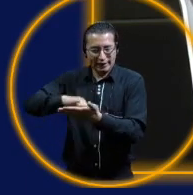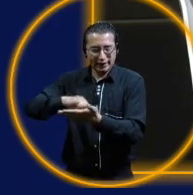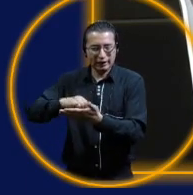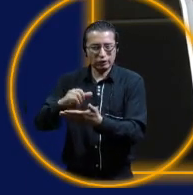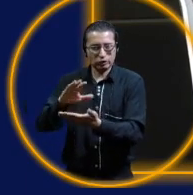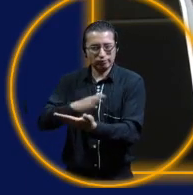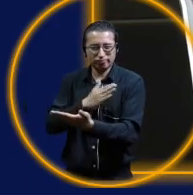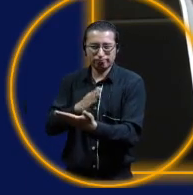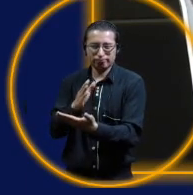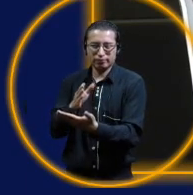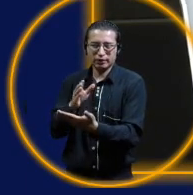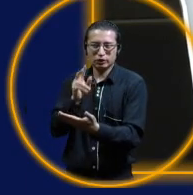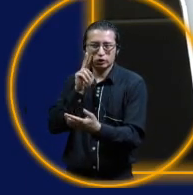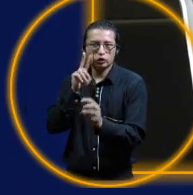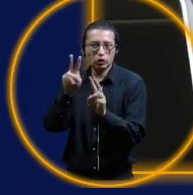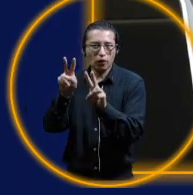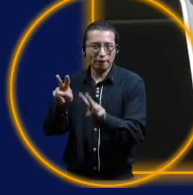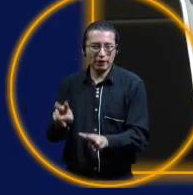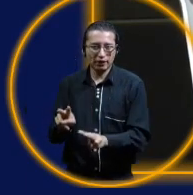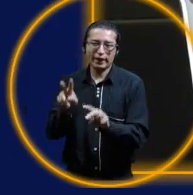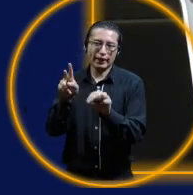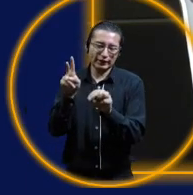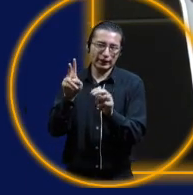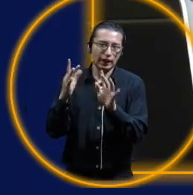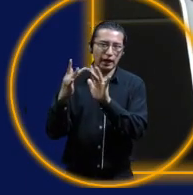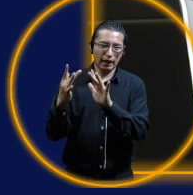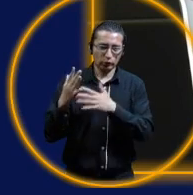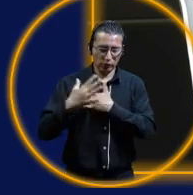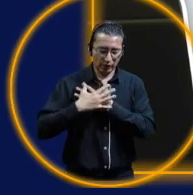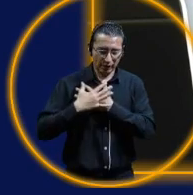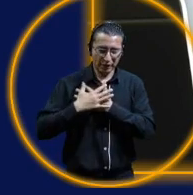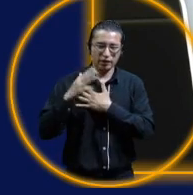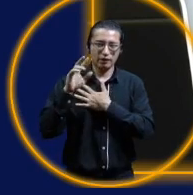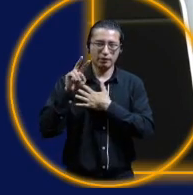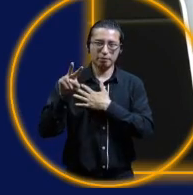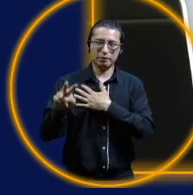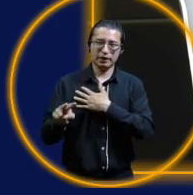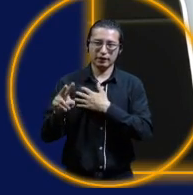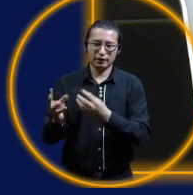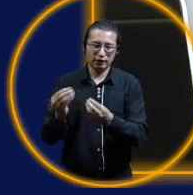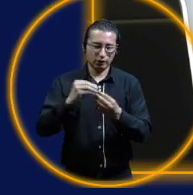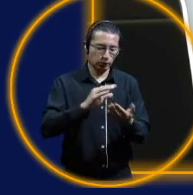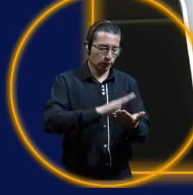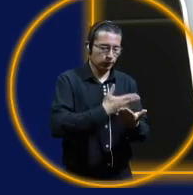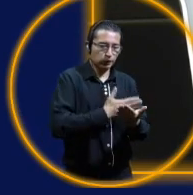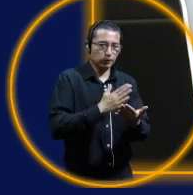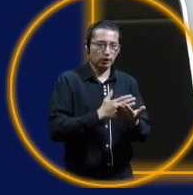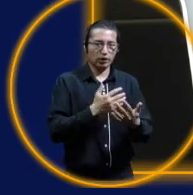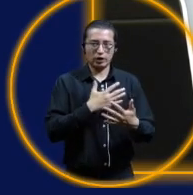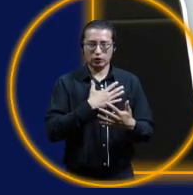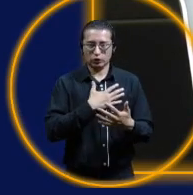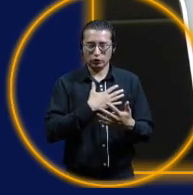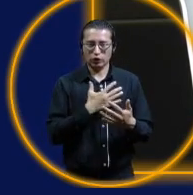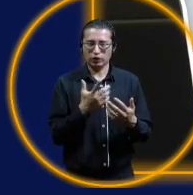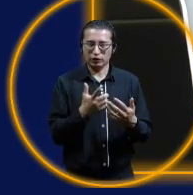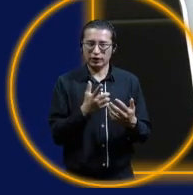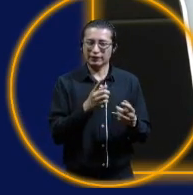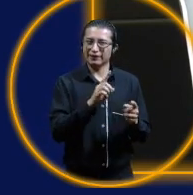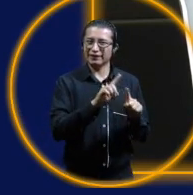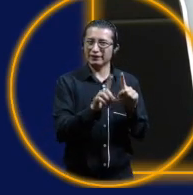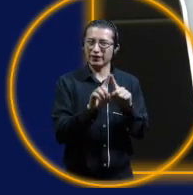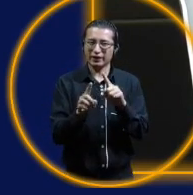you get everyone's attention to your album. Like I feel like when you have like different influences, it comes